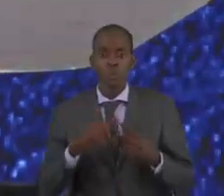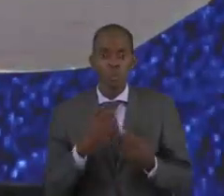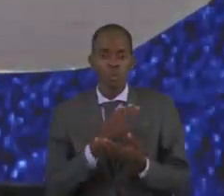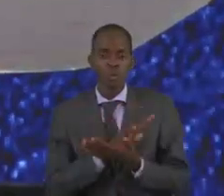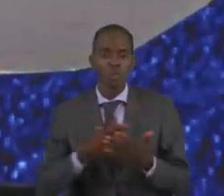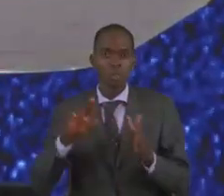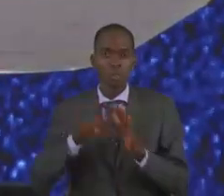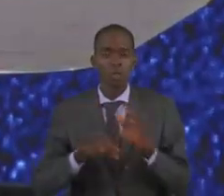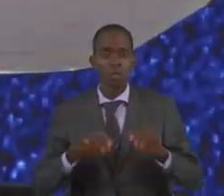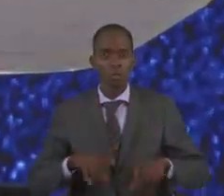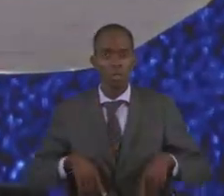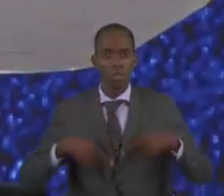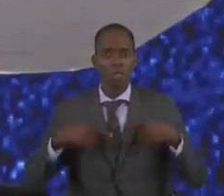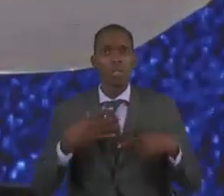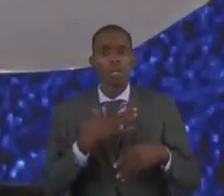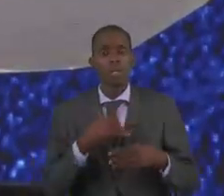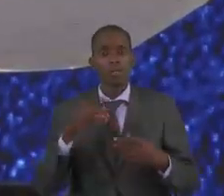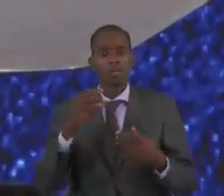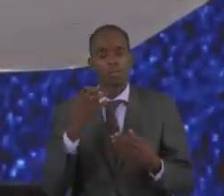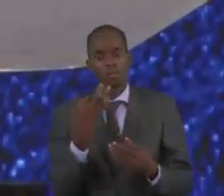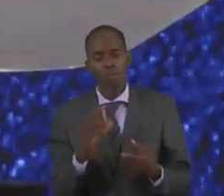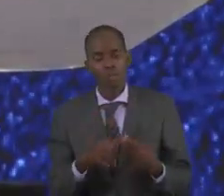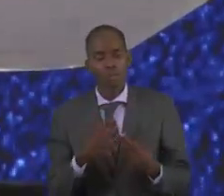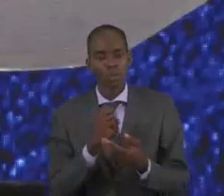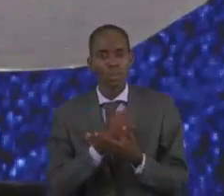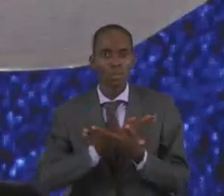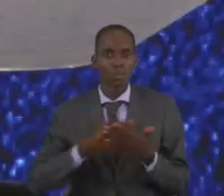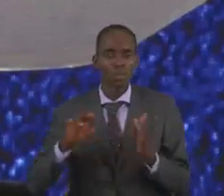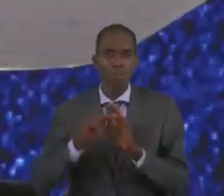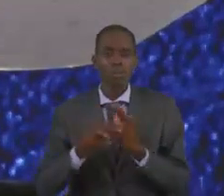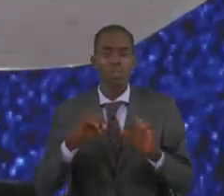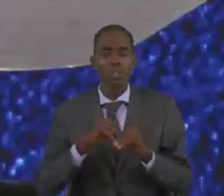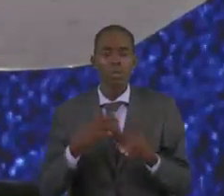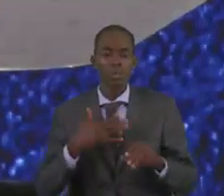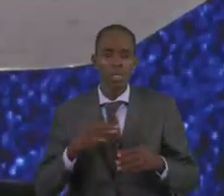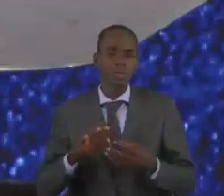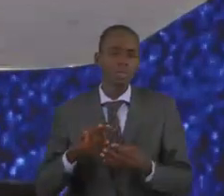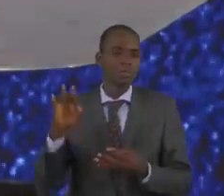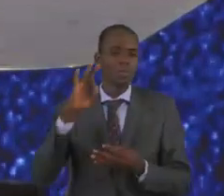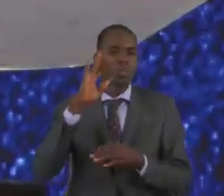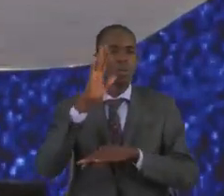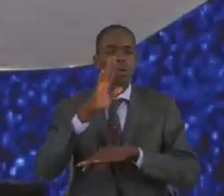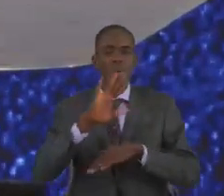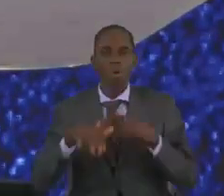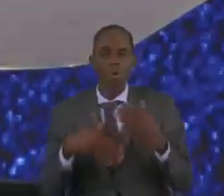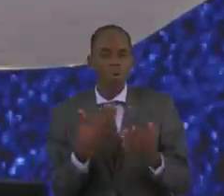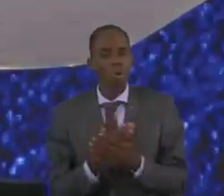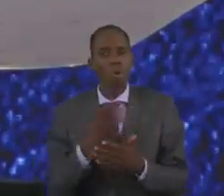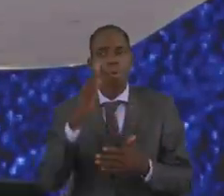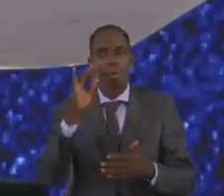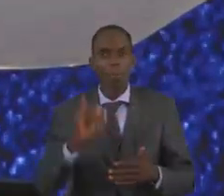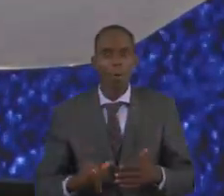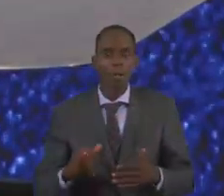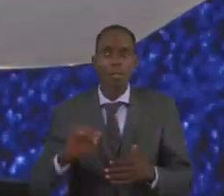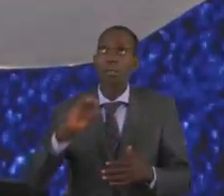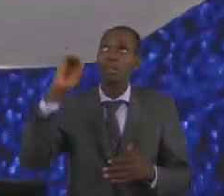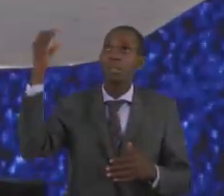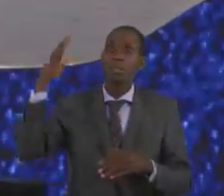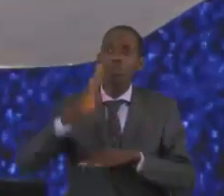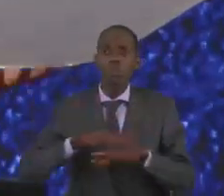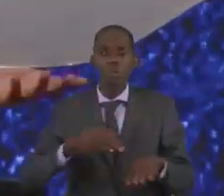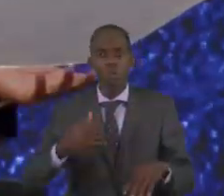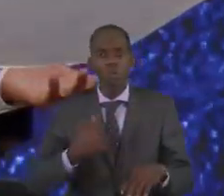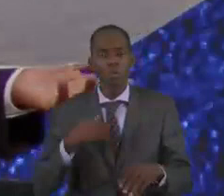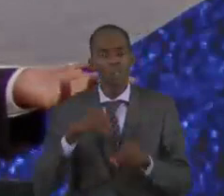of life and sanctification in my spirit, all by grace, called me